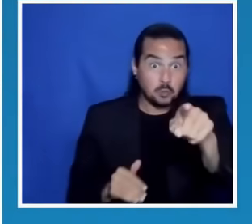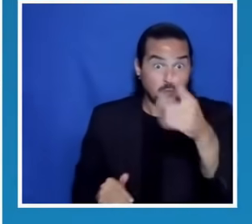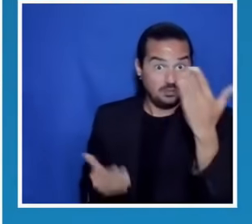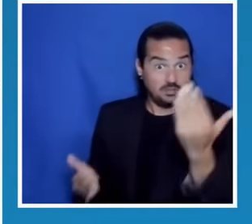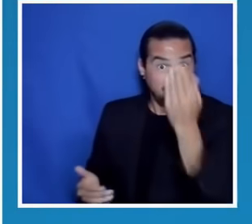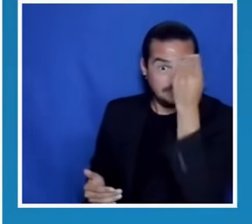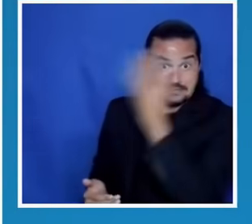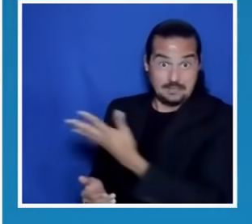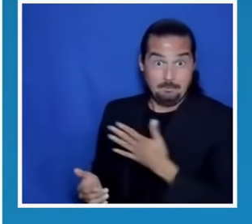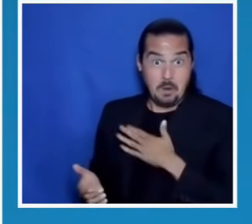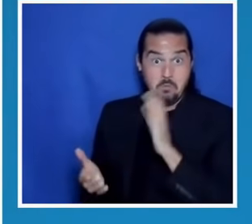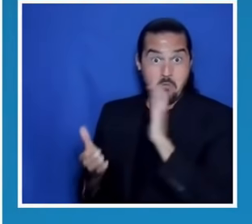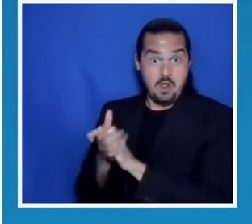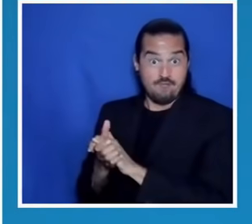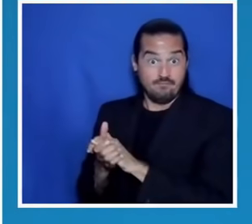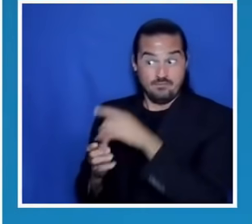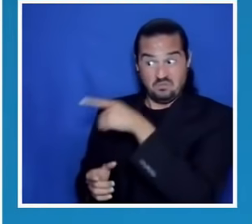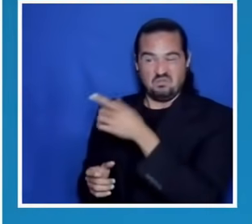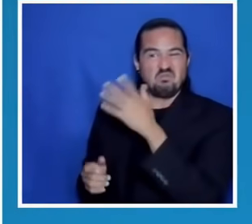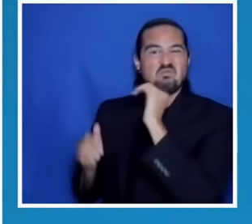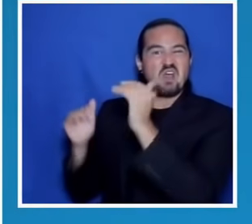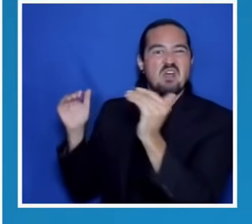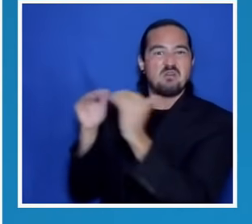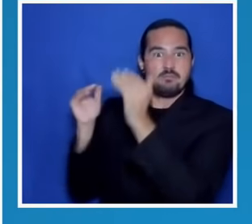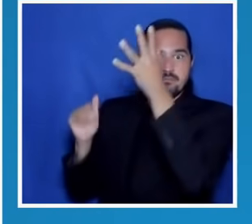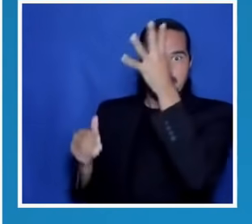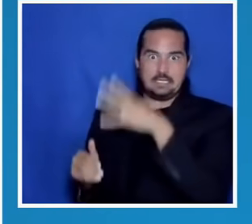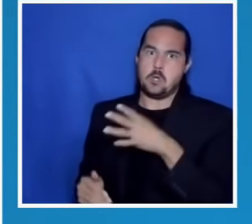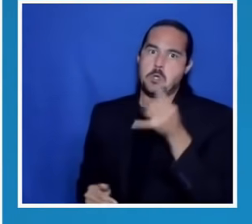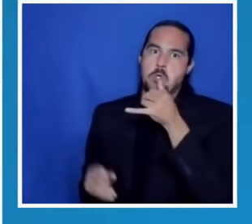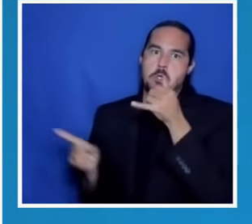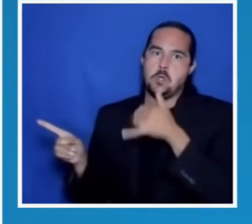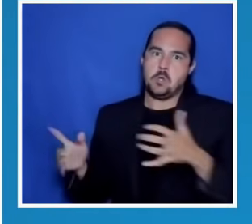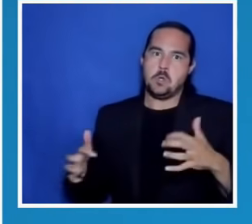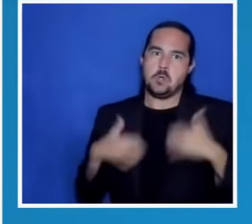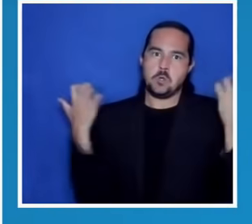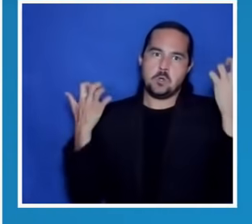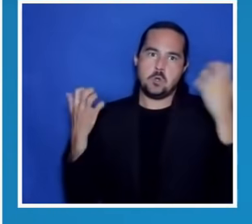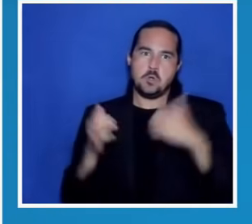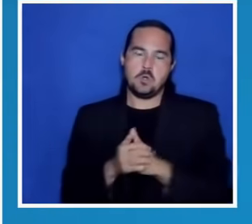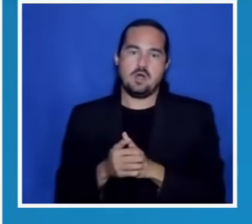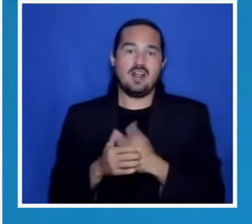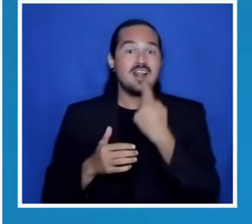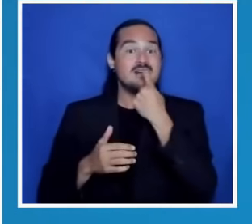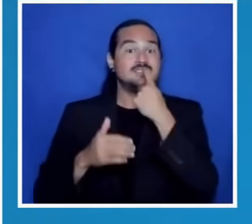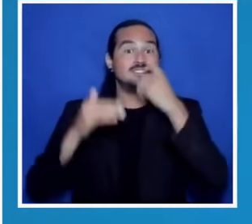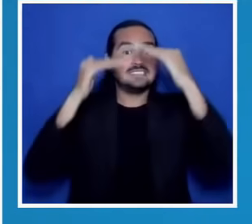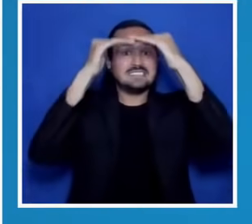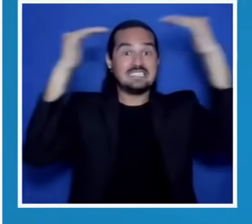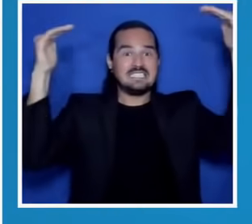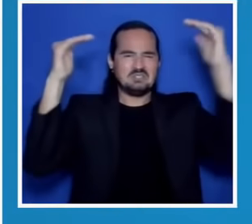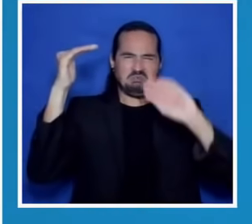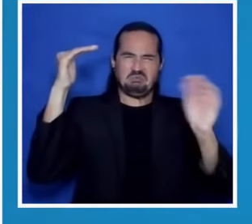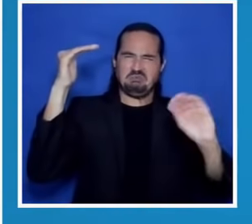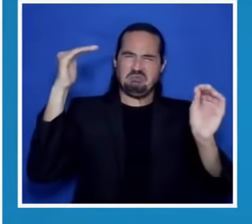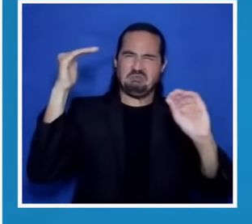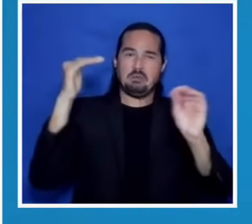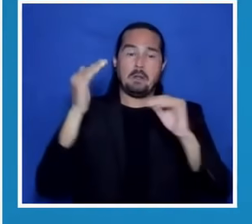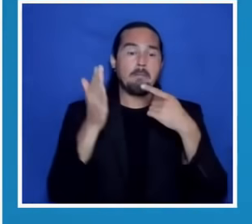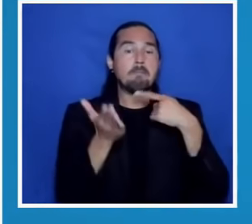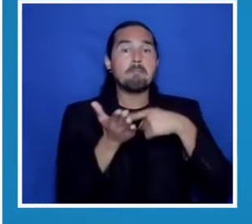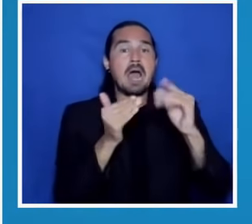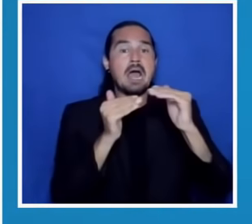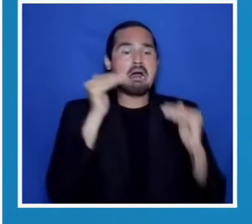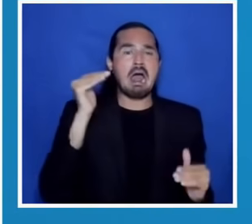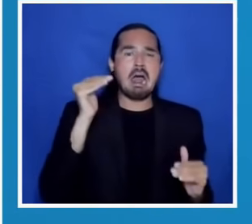Man, thinks there's no glass ceiling. Doesn't believe in pay equity laws. Thinks women complain